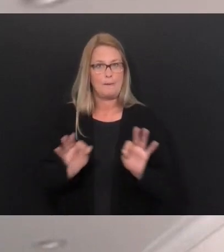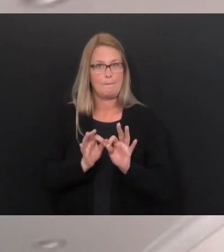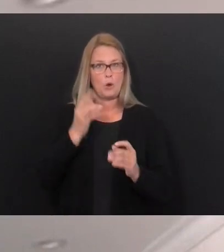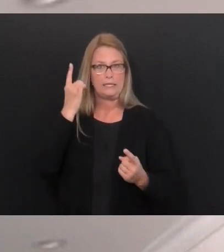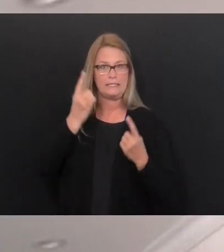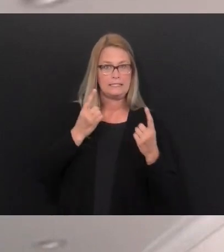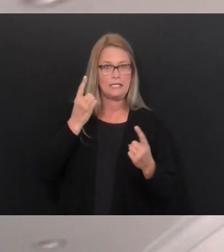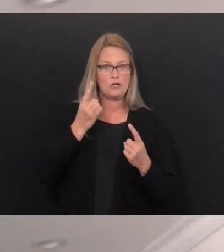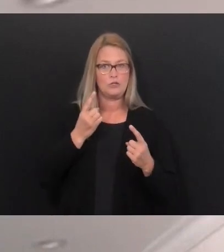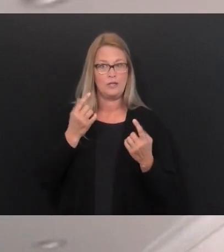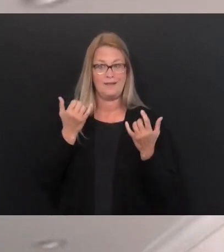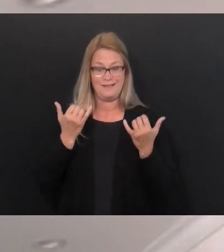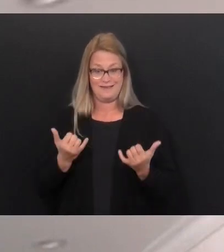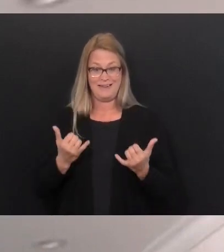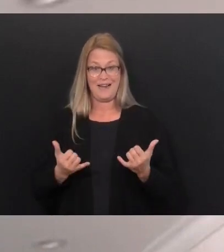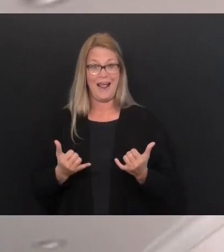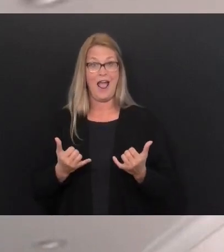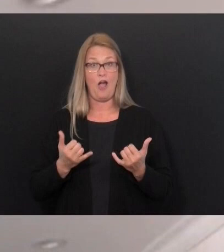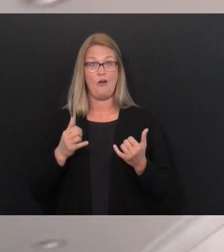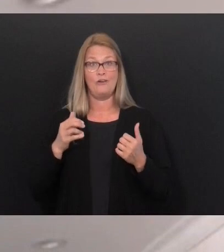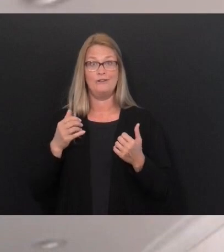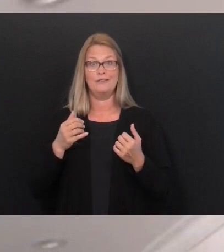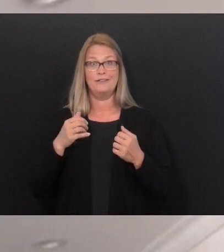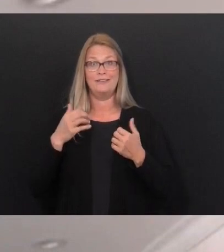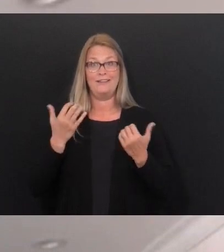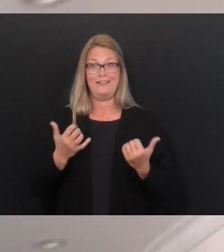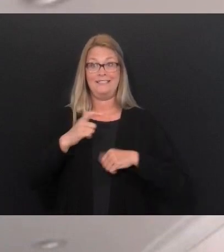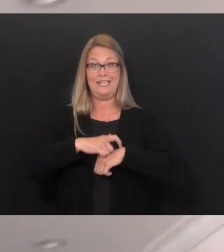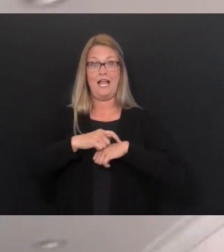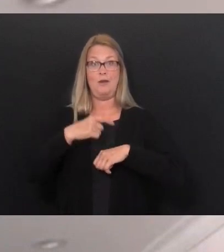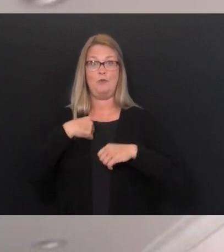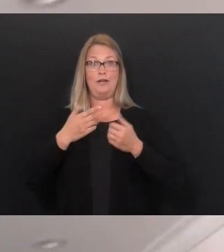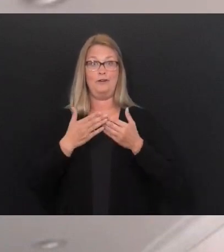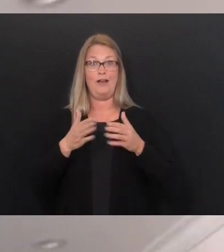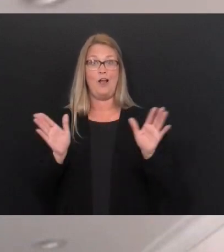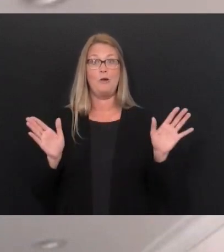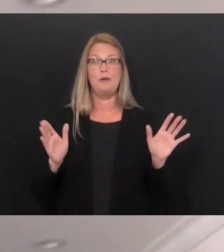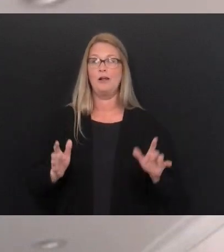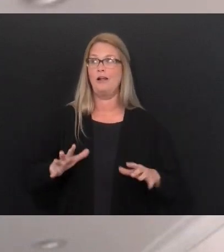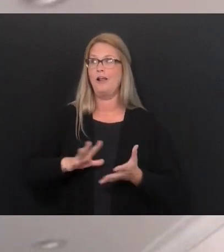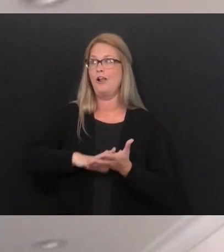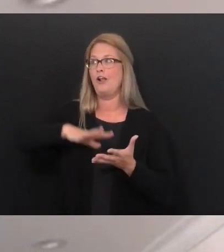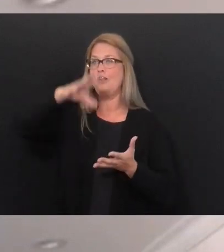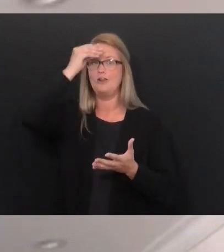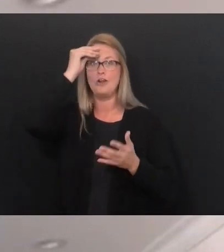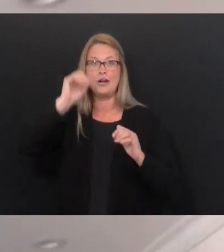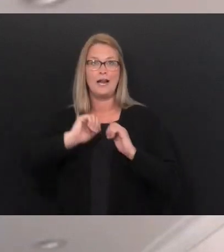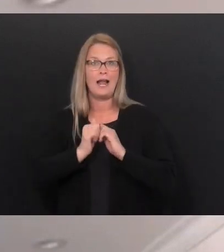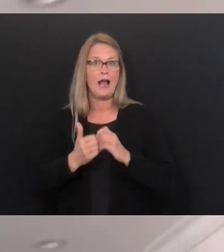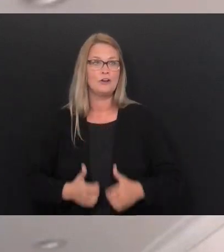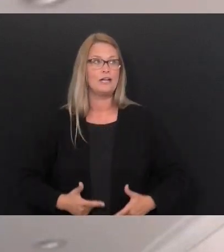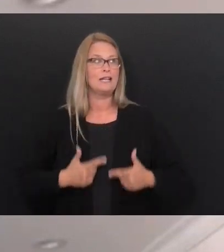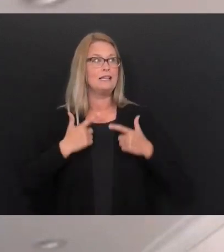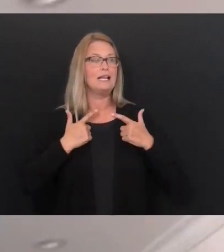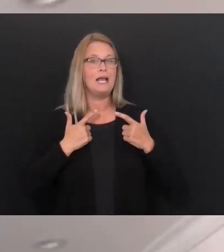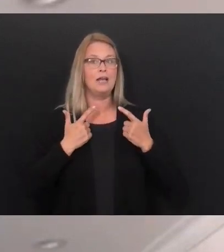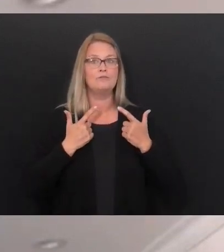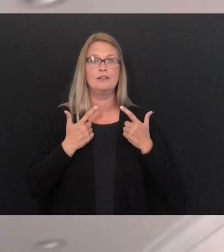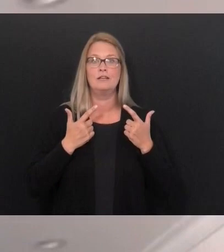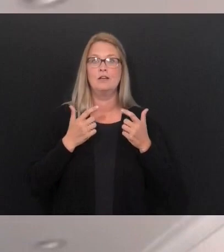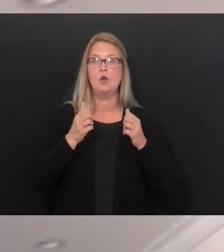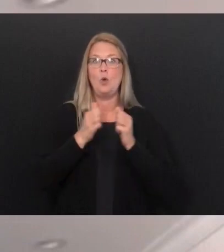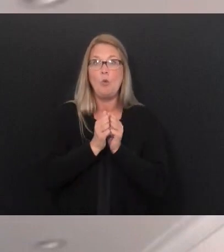dance phase of our coming back together and learning to live with more harmony with the